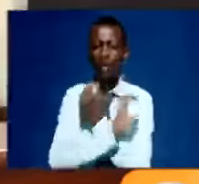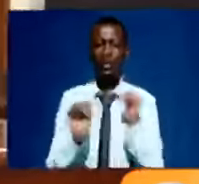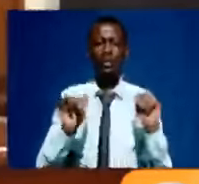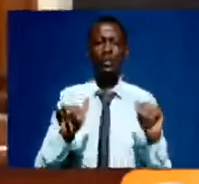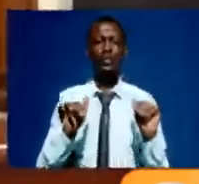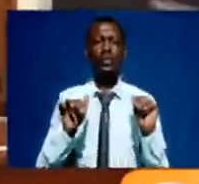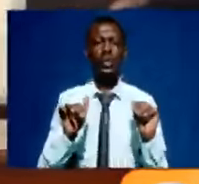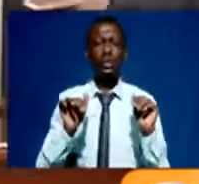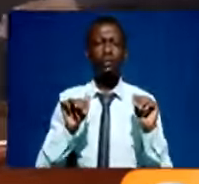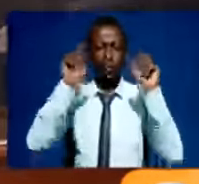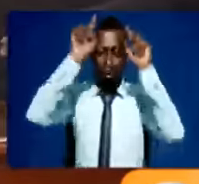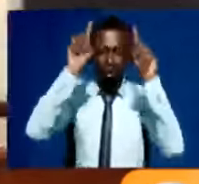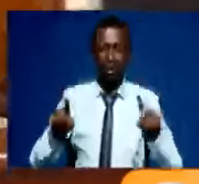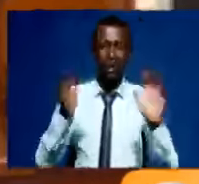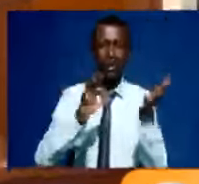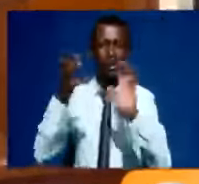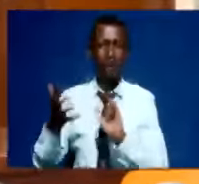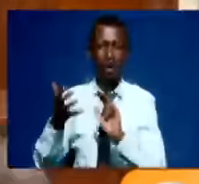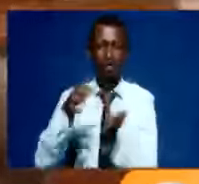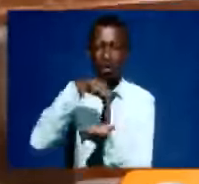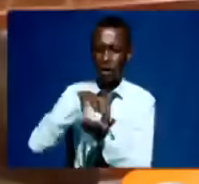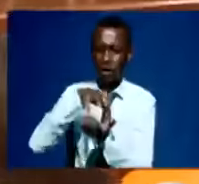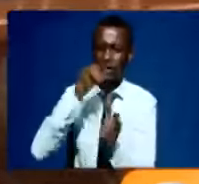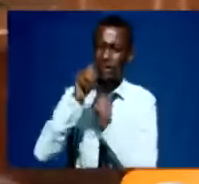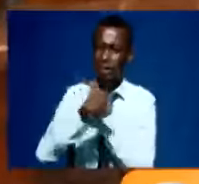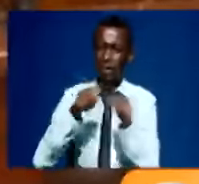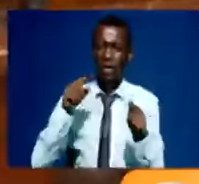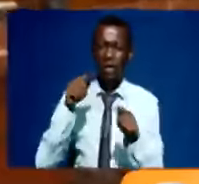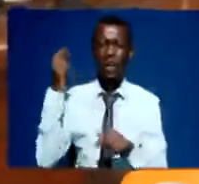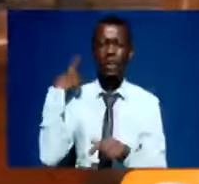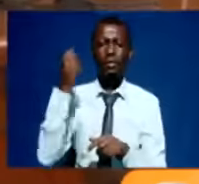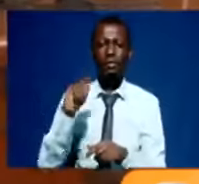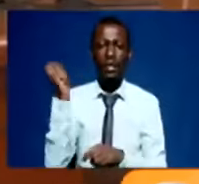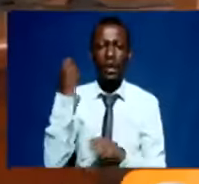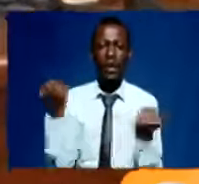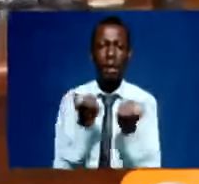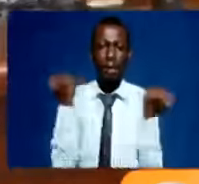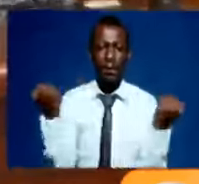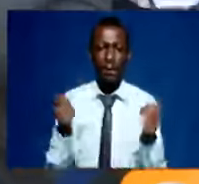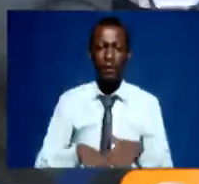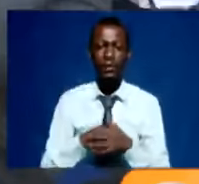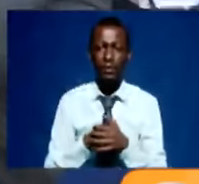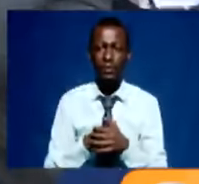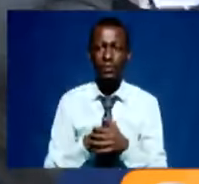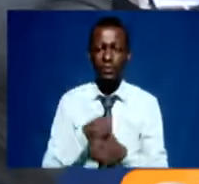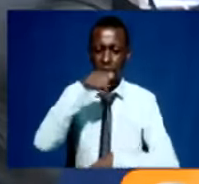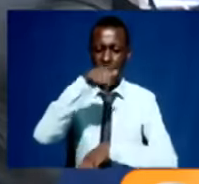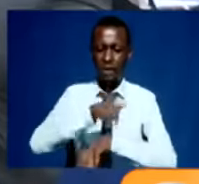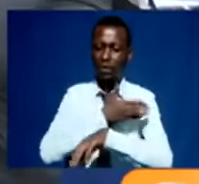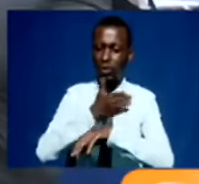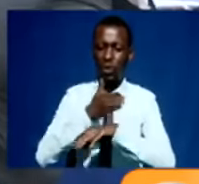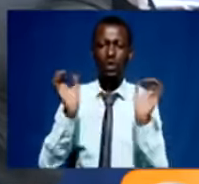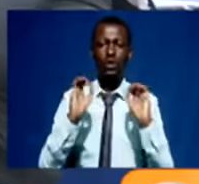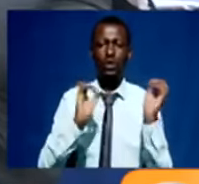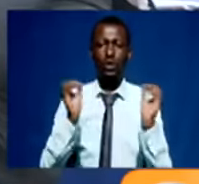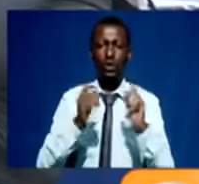to know the outcome of one of the most high-profile murder cases in recent times in Kenya. And she did not waste time getting